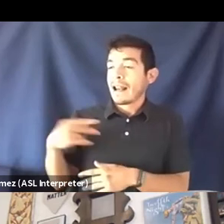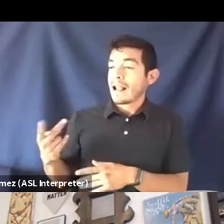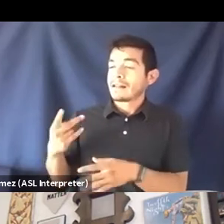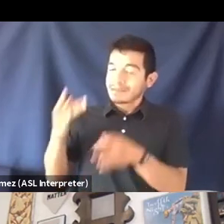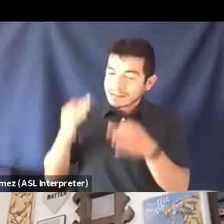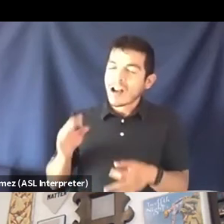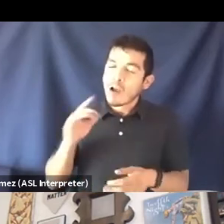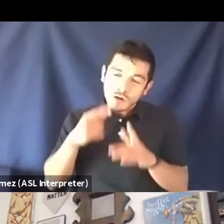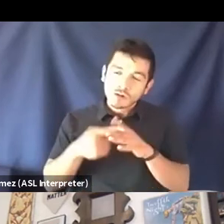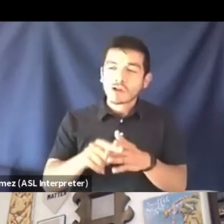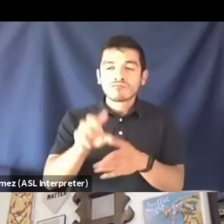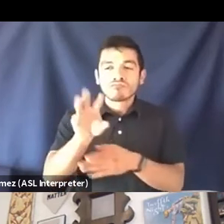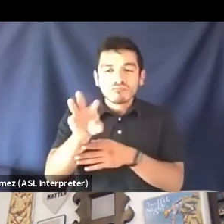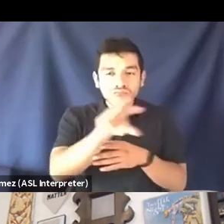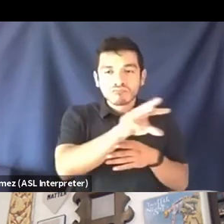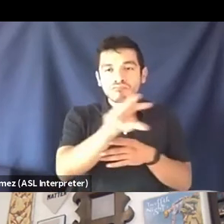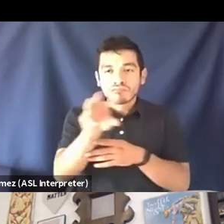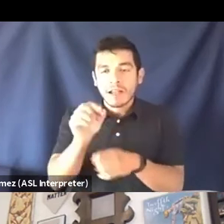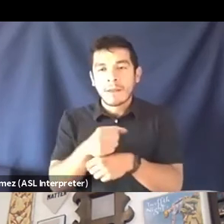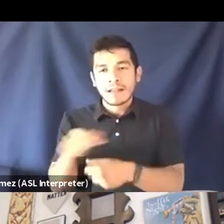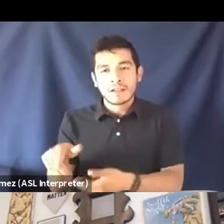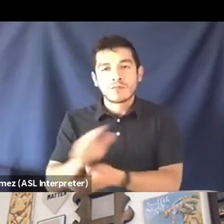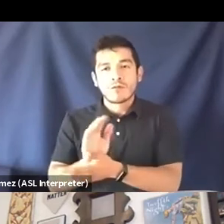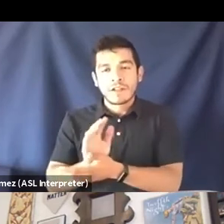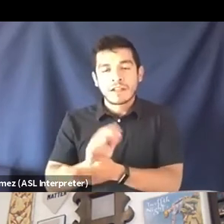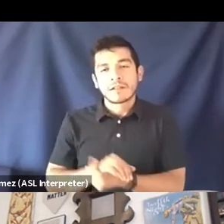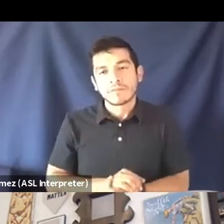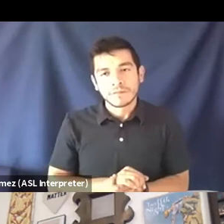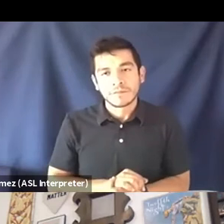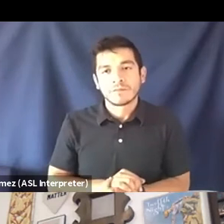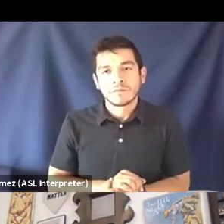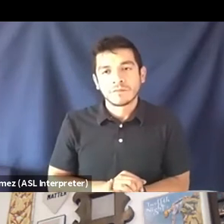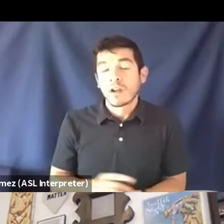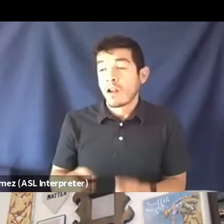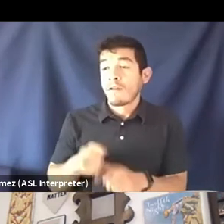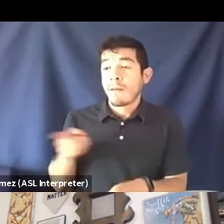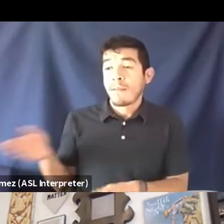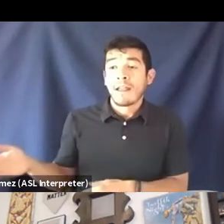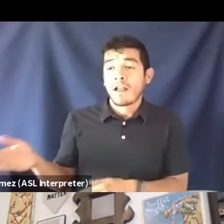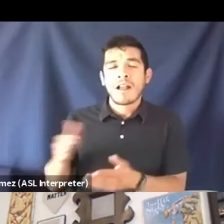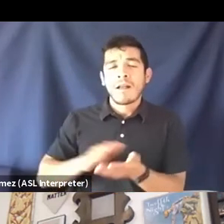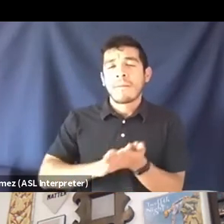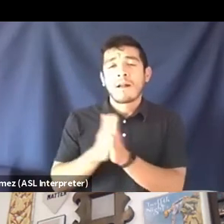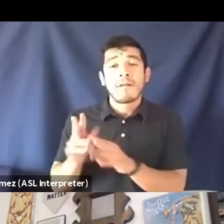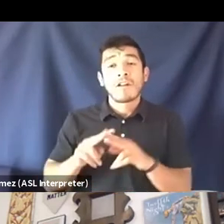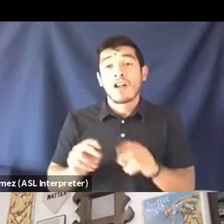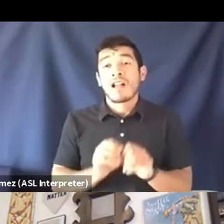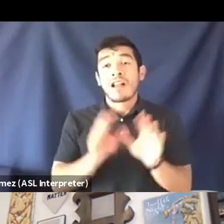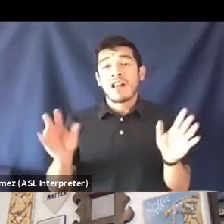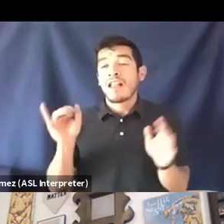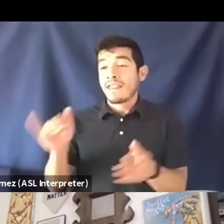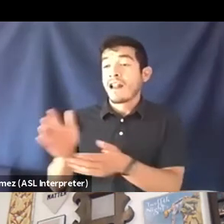filming a little bit. And from there, I mean, it became very, very clear that the film really needed to